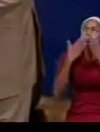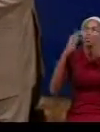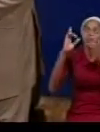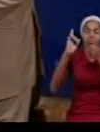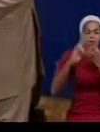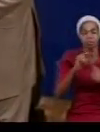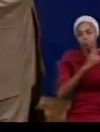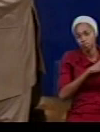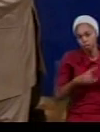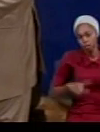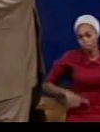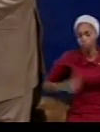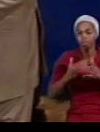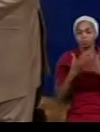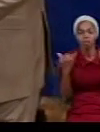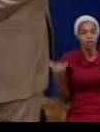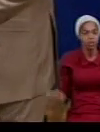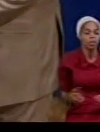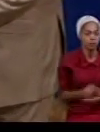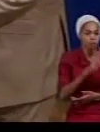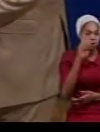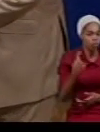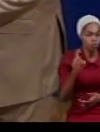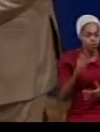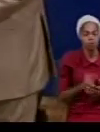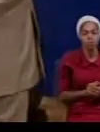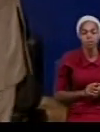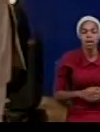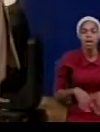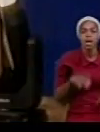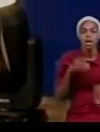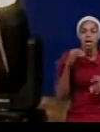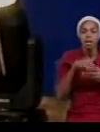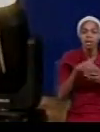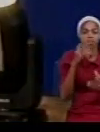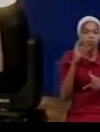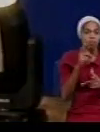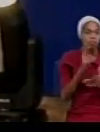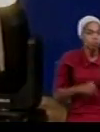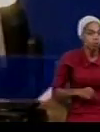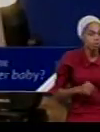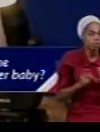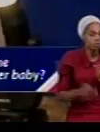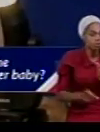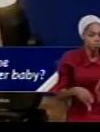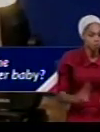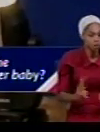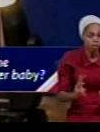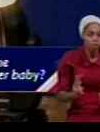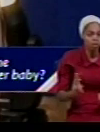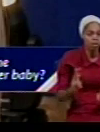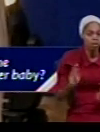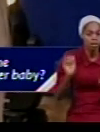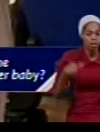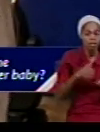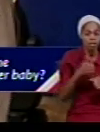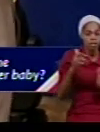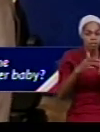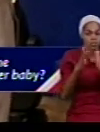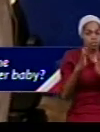mother appreciate the atonement in the blood of Christ, both for herself and her baby? Quickly,